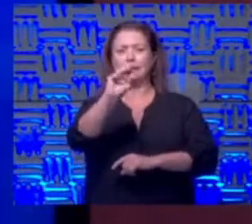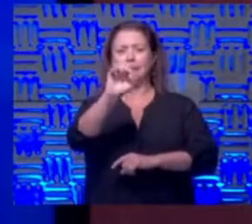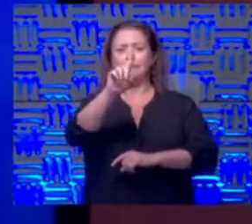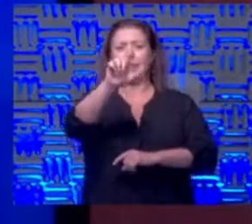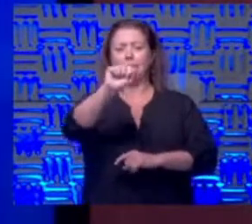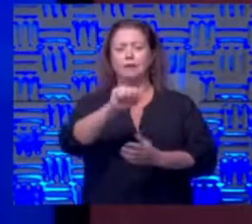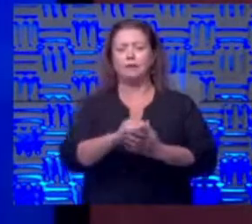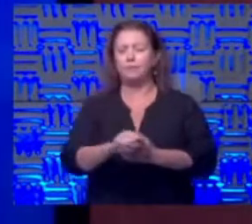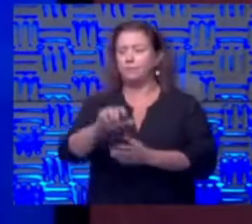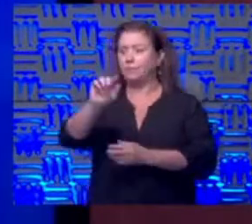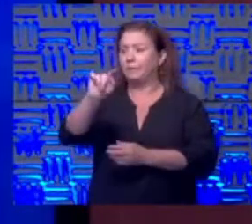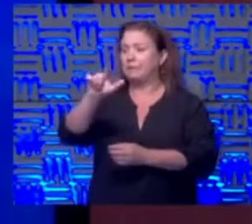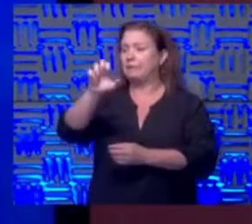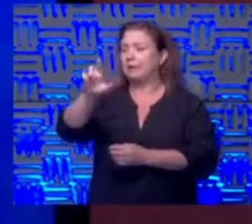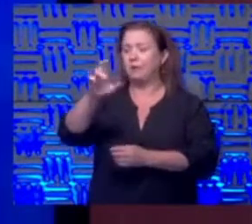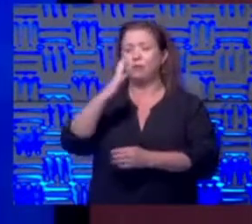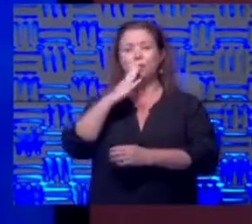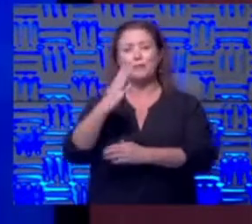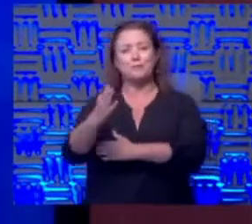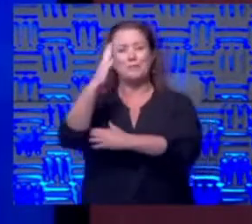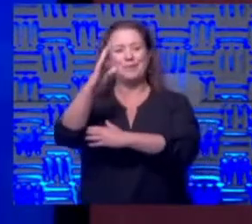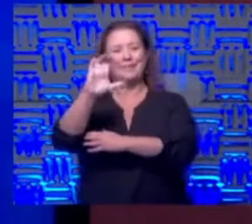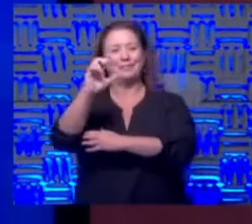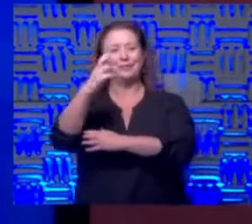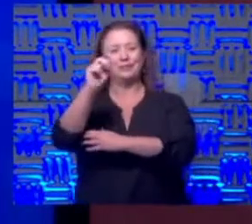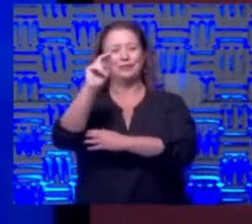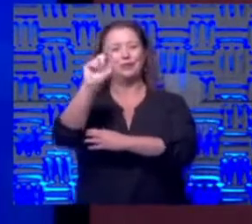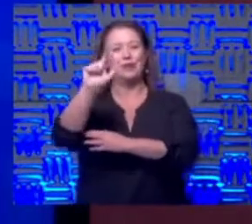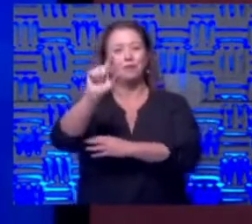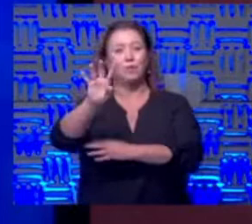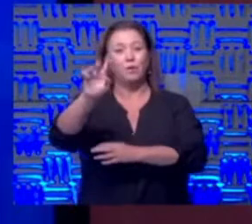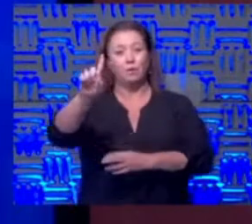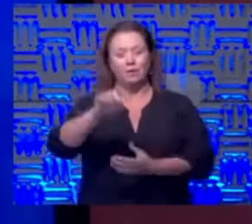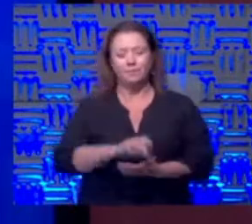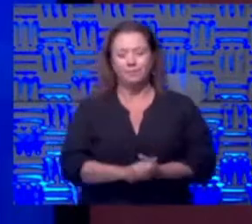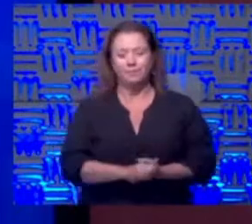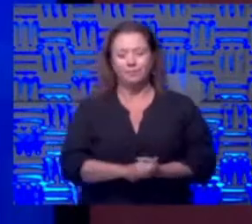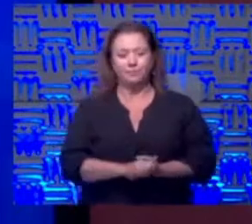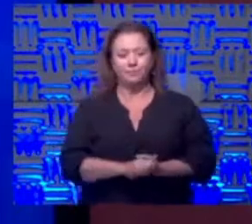Hey, this is Taylor at 41. Good morning, guys. Sir.